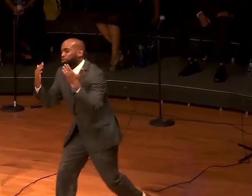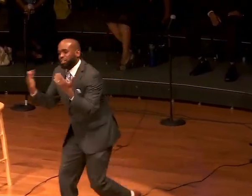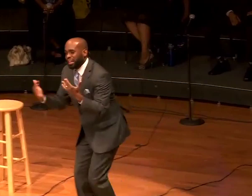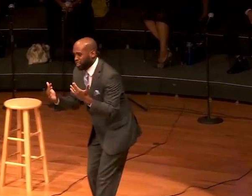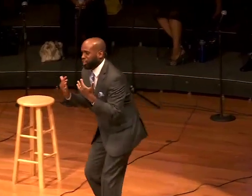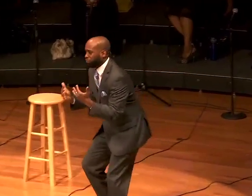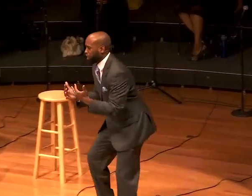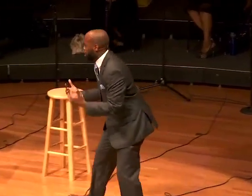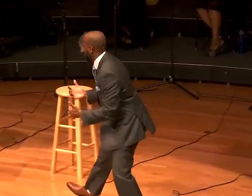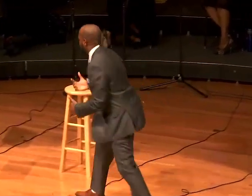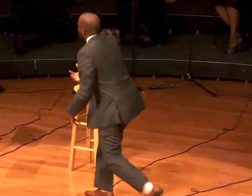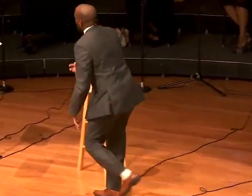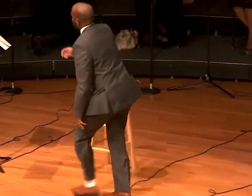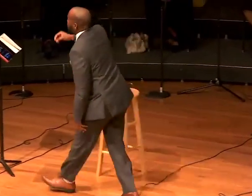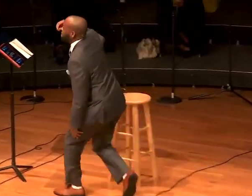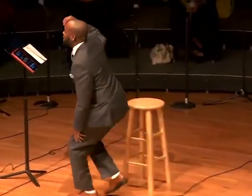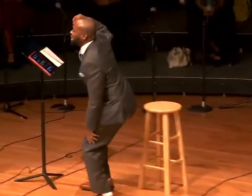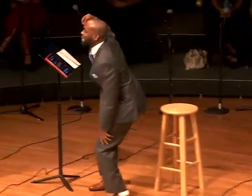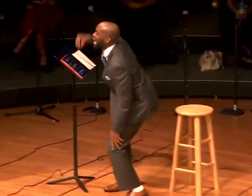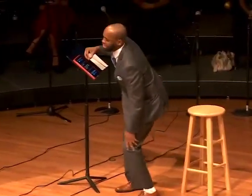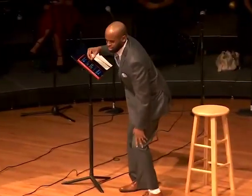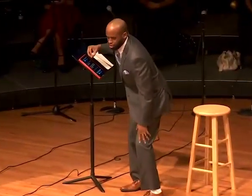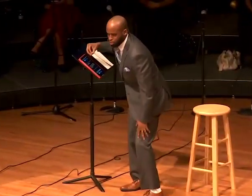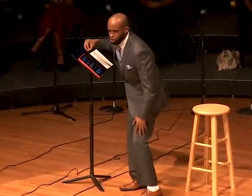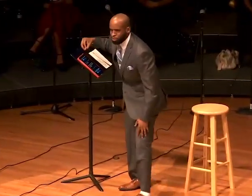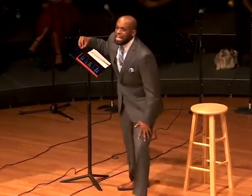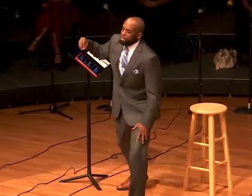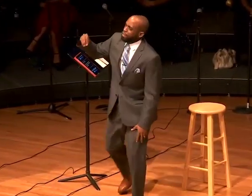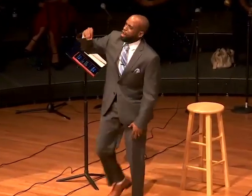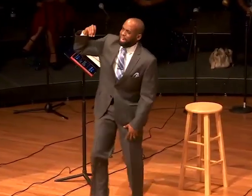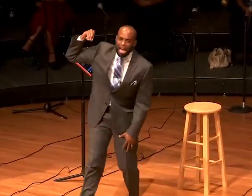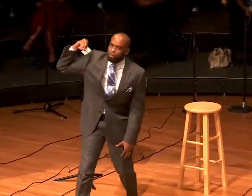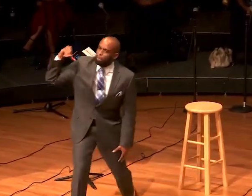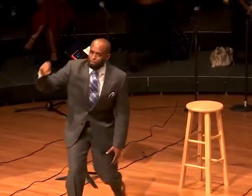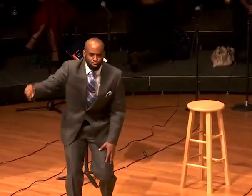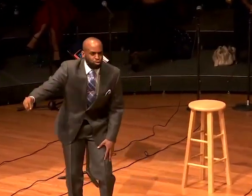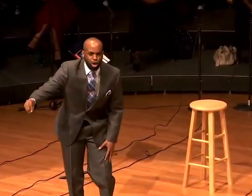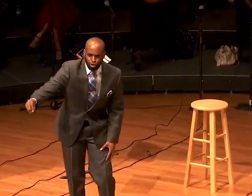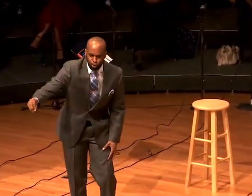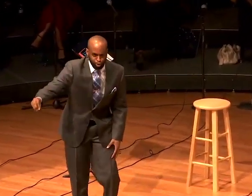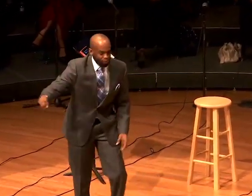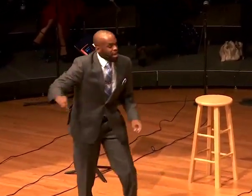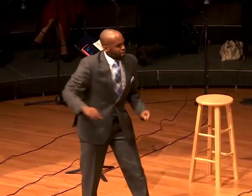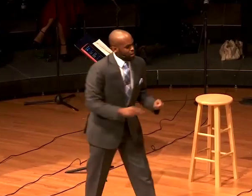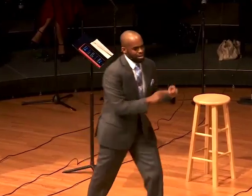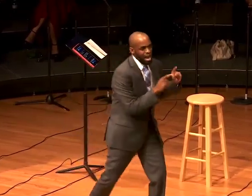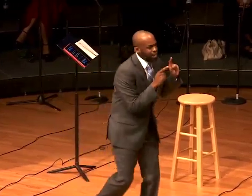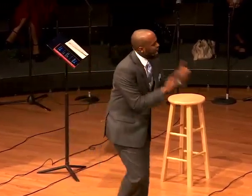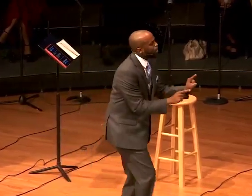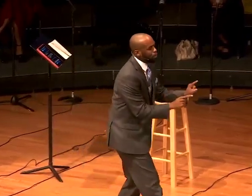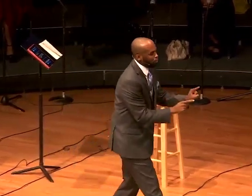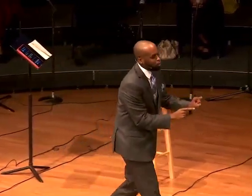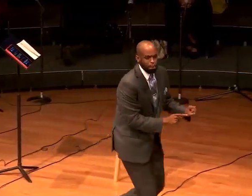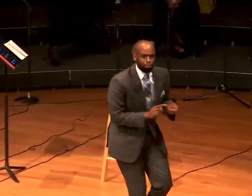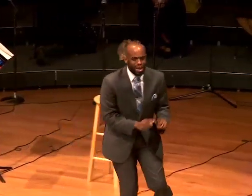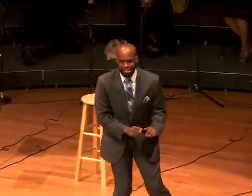a contradiction of terms. If there are many lights in the room, if there are a lot of people who know truth, if there are not a lot of people who can break down